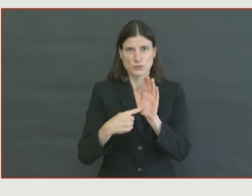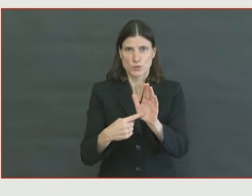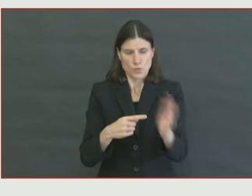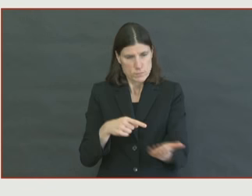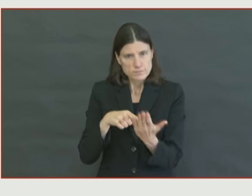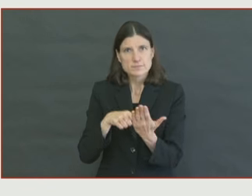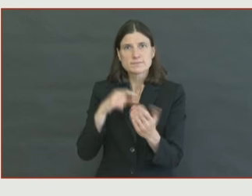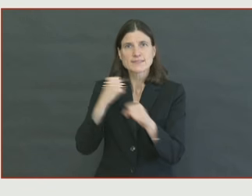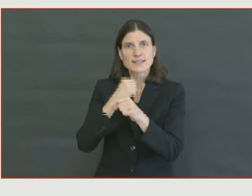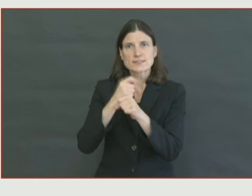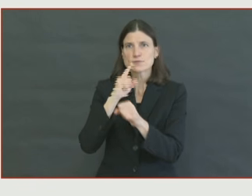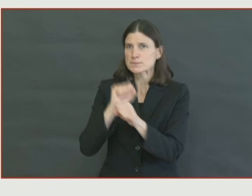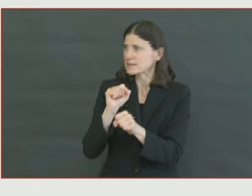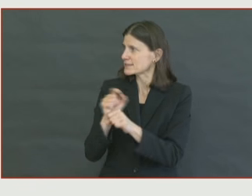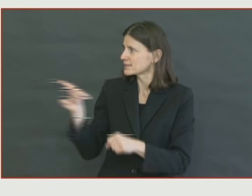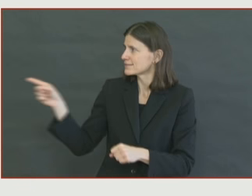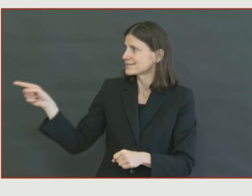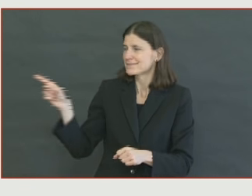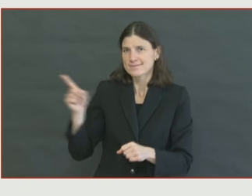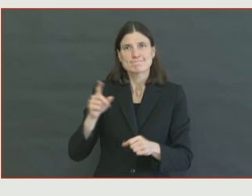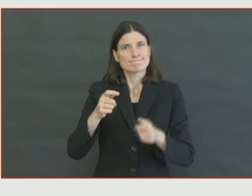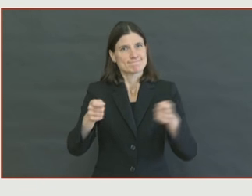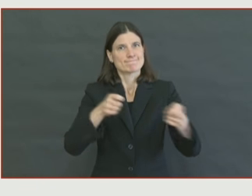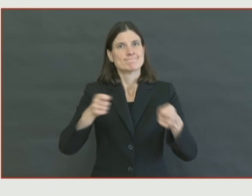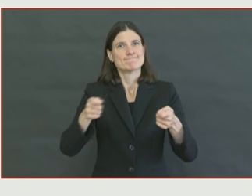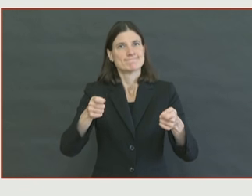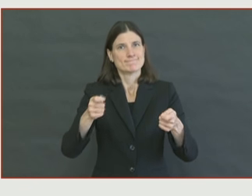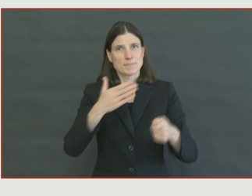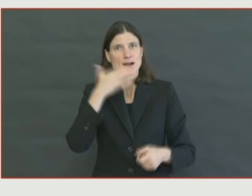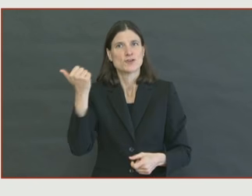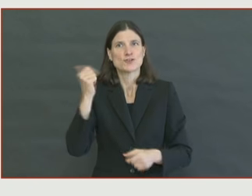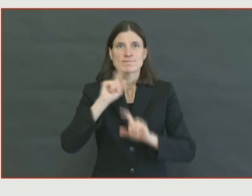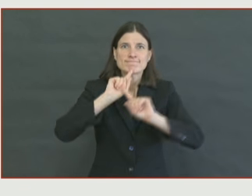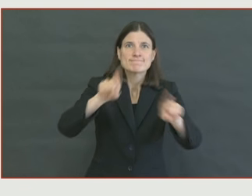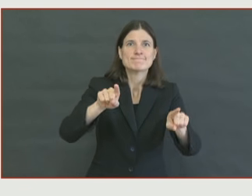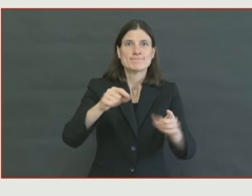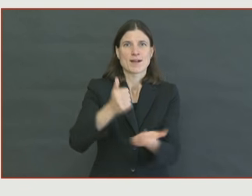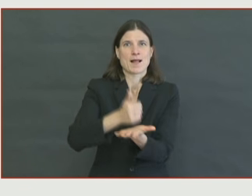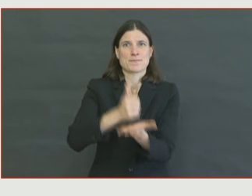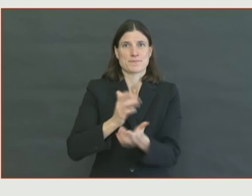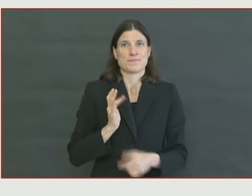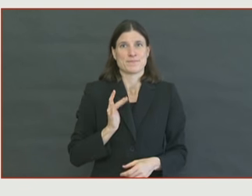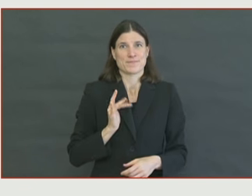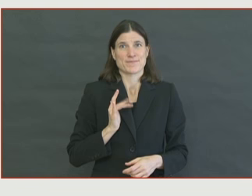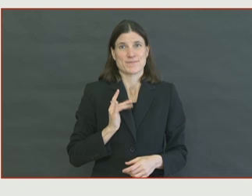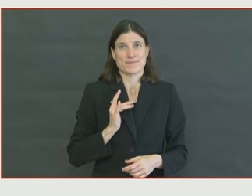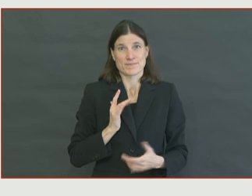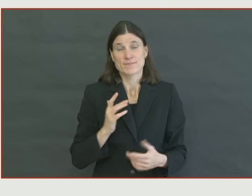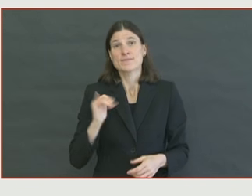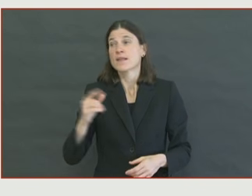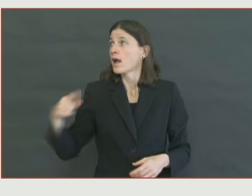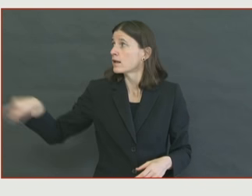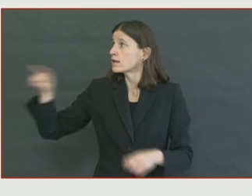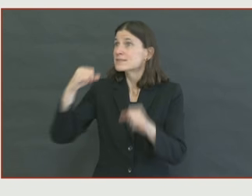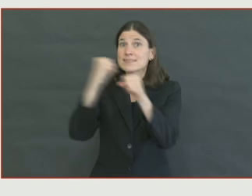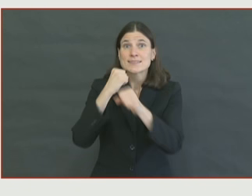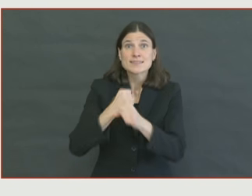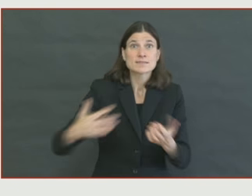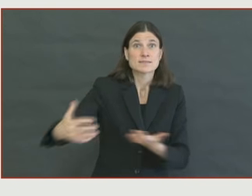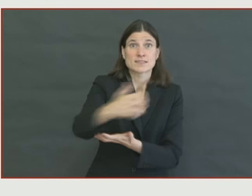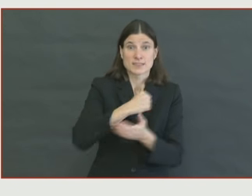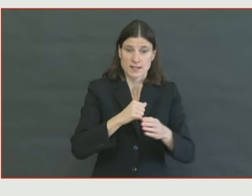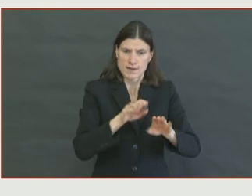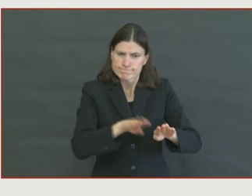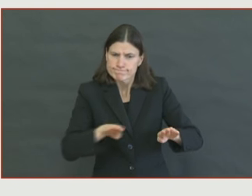place, today will be, you'll see it in the data in about 2 weeks. So it's crystal clear that